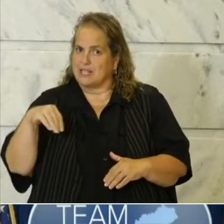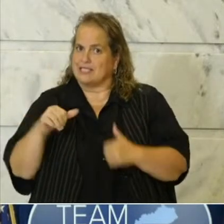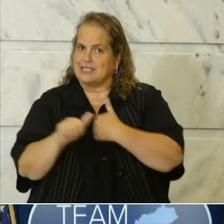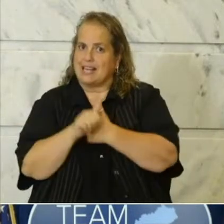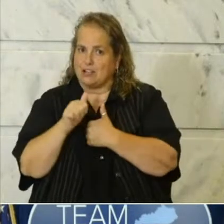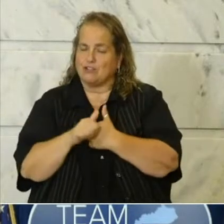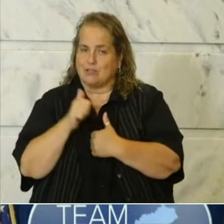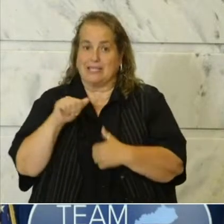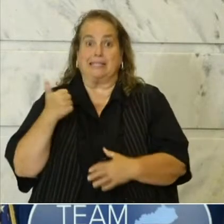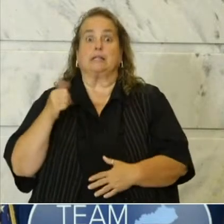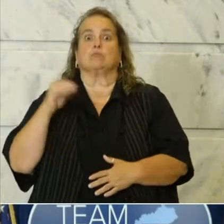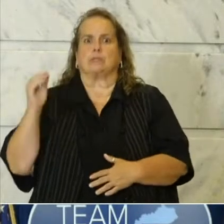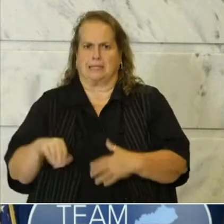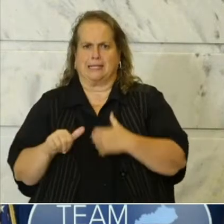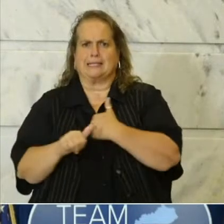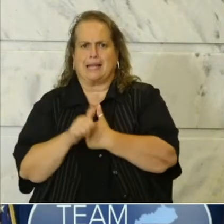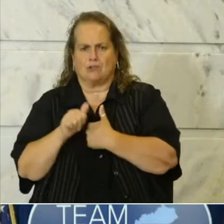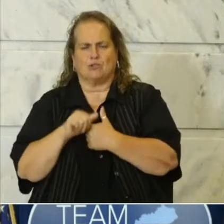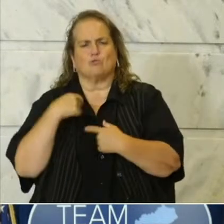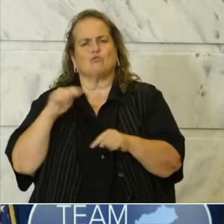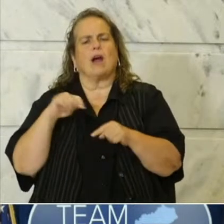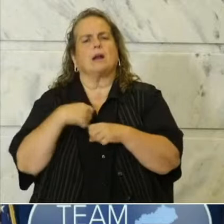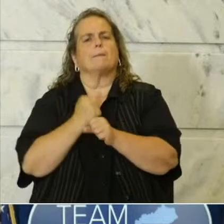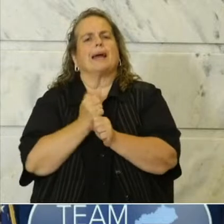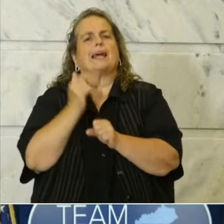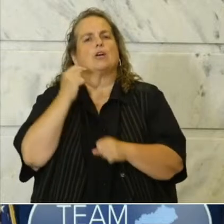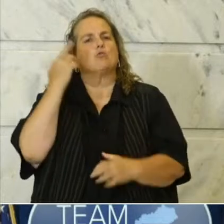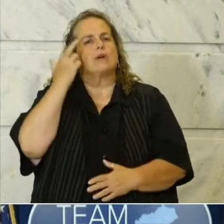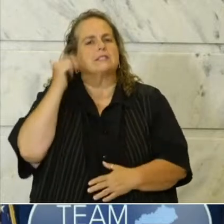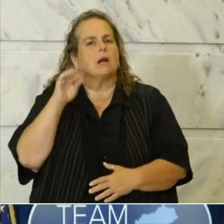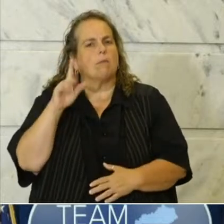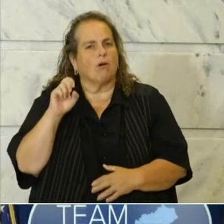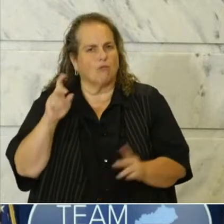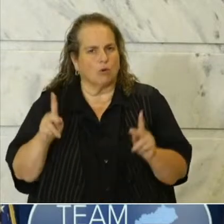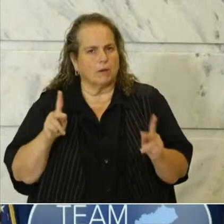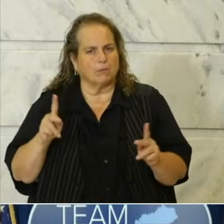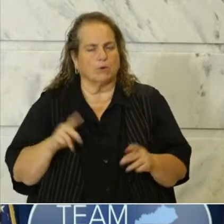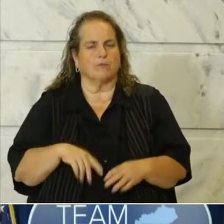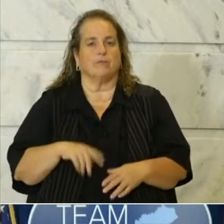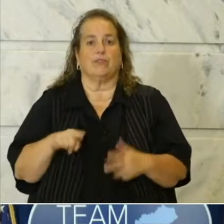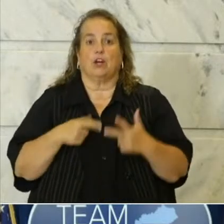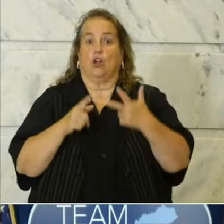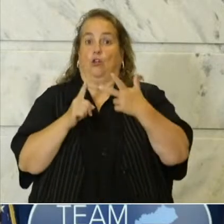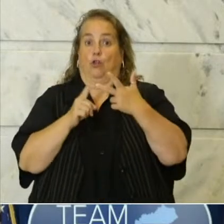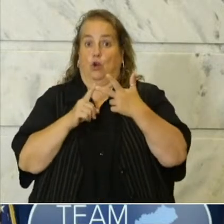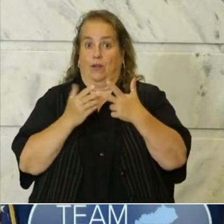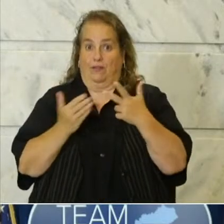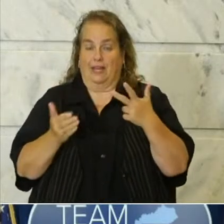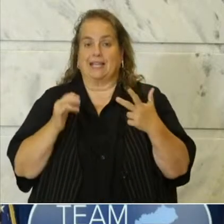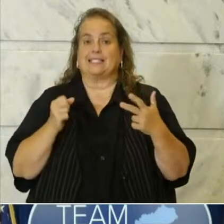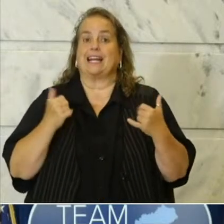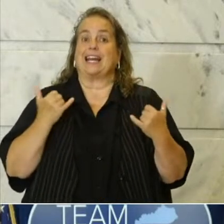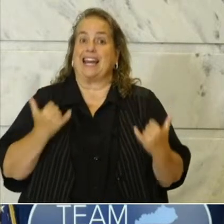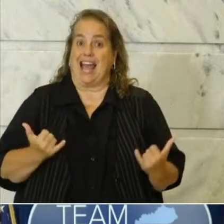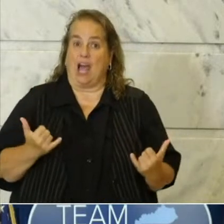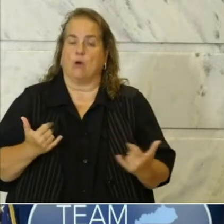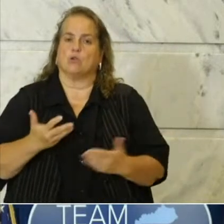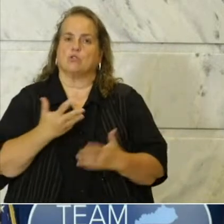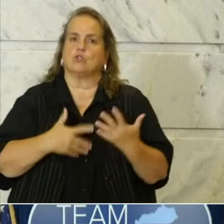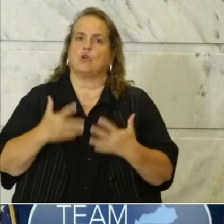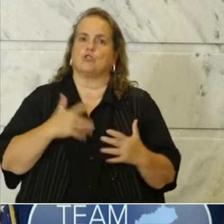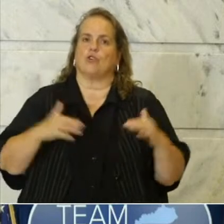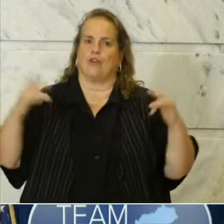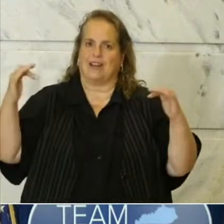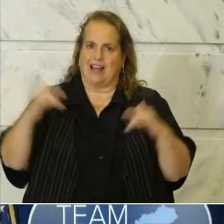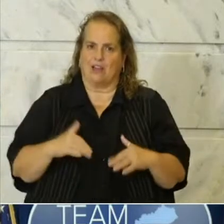dangerous. We're trying to make this as reasonable as possible for everybody. Then the third piece is now at social gatherings, and this